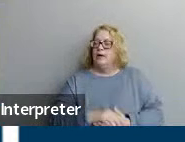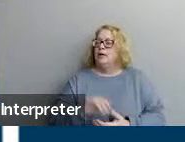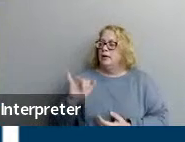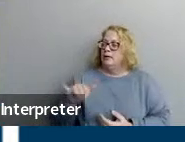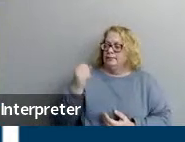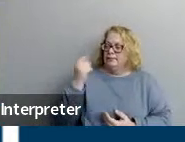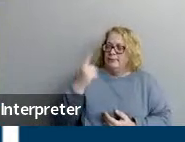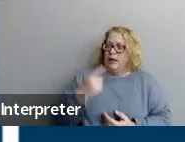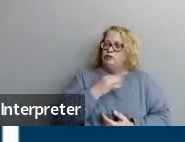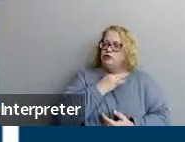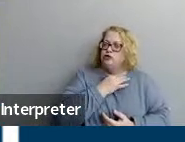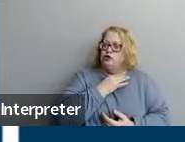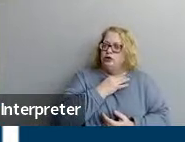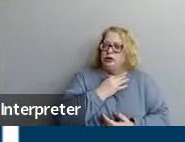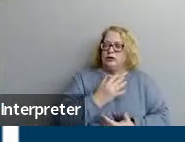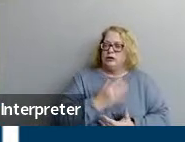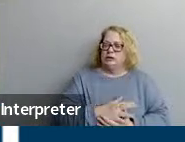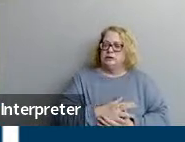Curious,